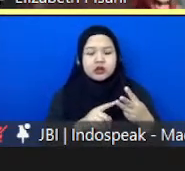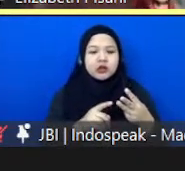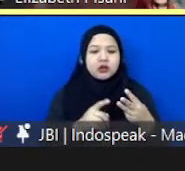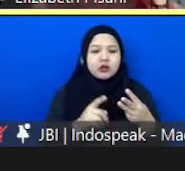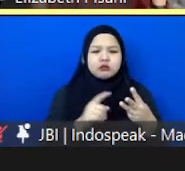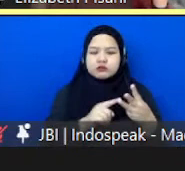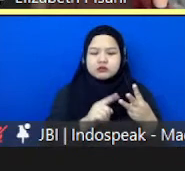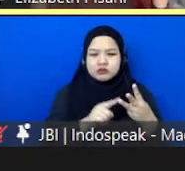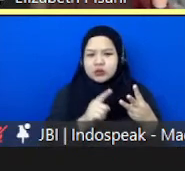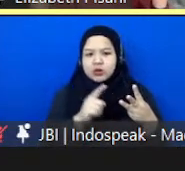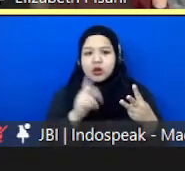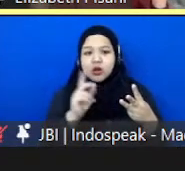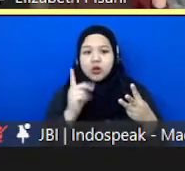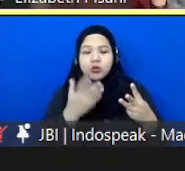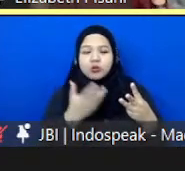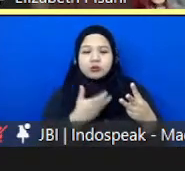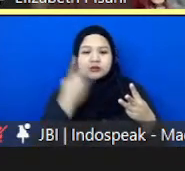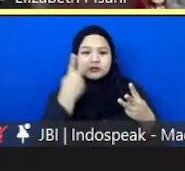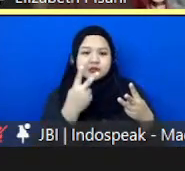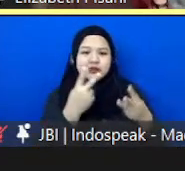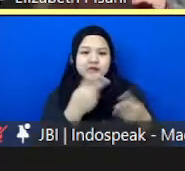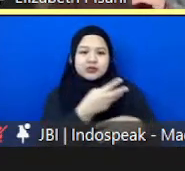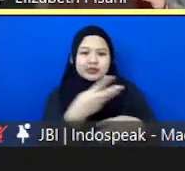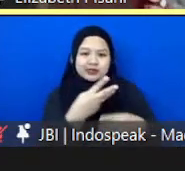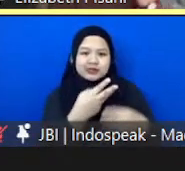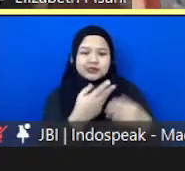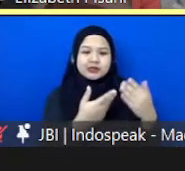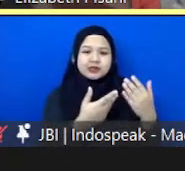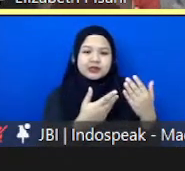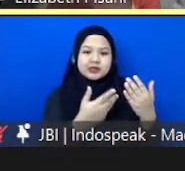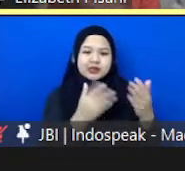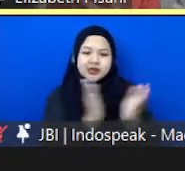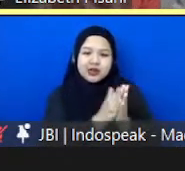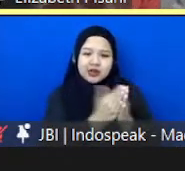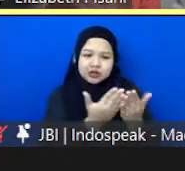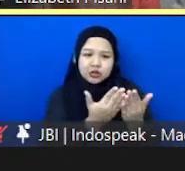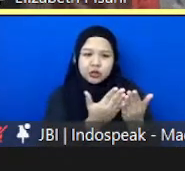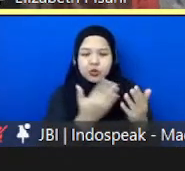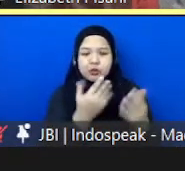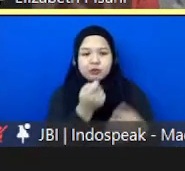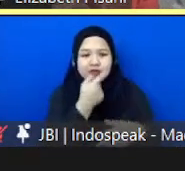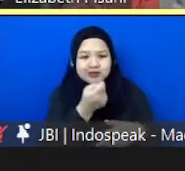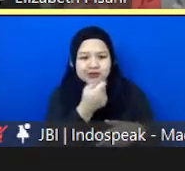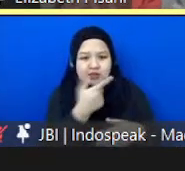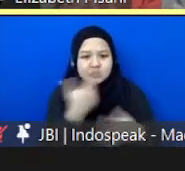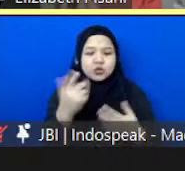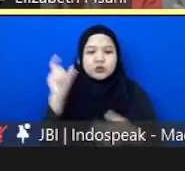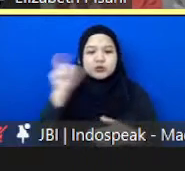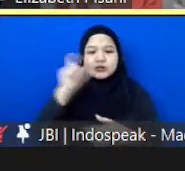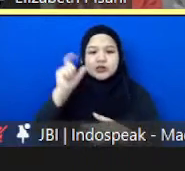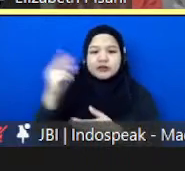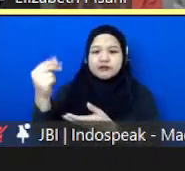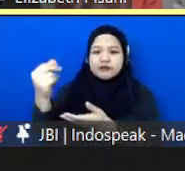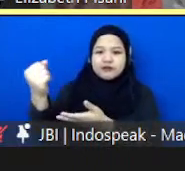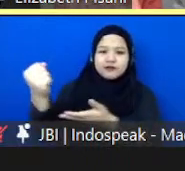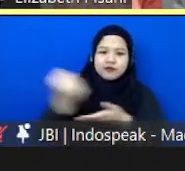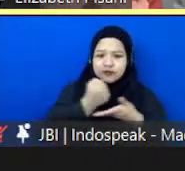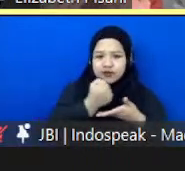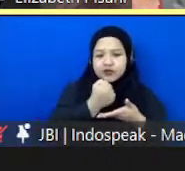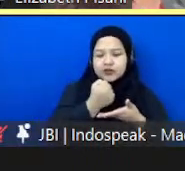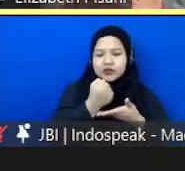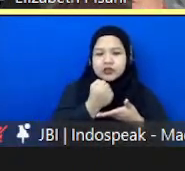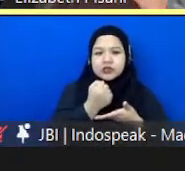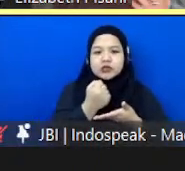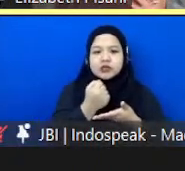either providing e-catalog medicines or using your other funds, capitation funds, or